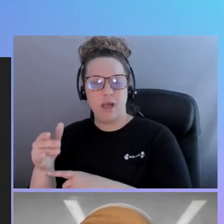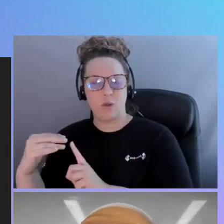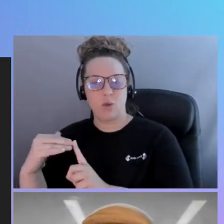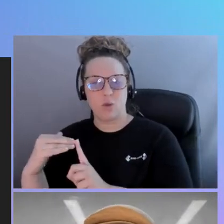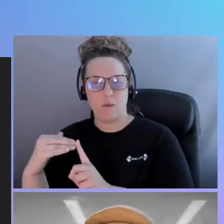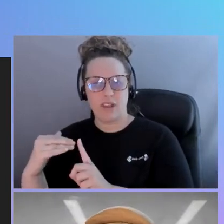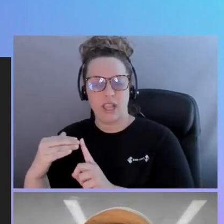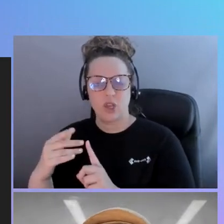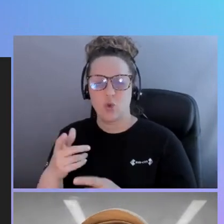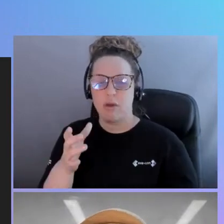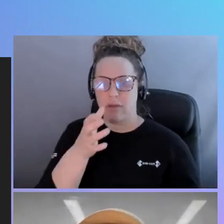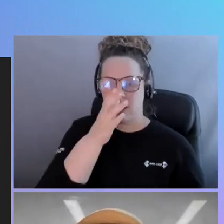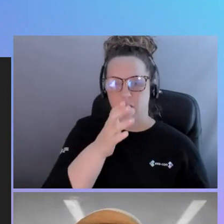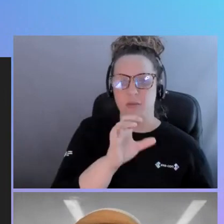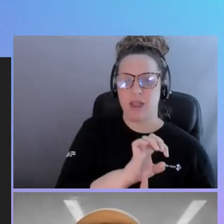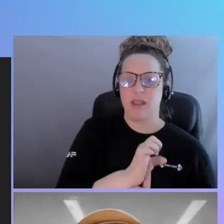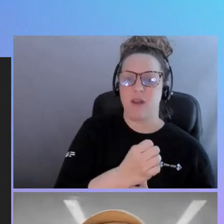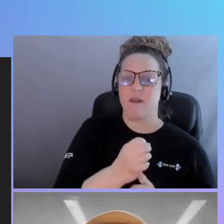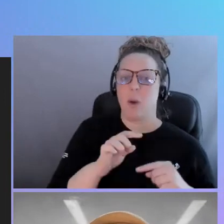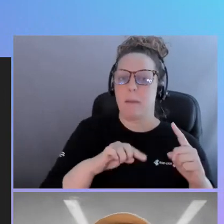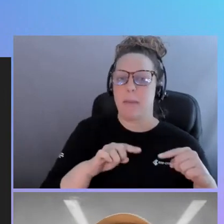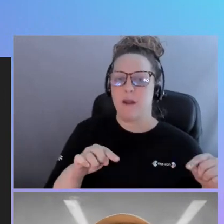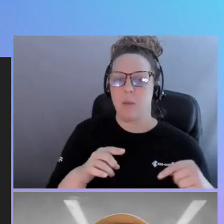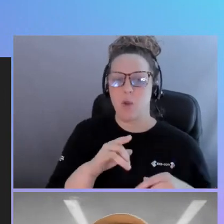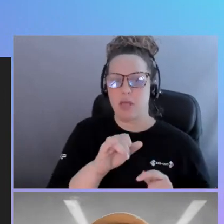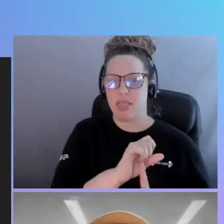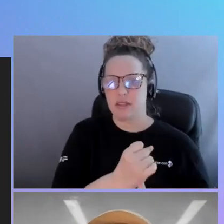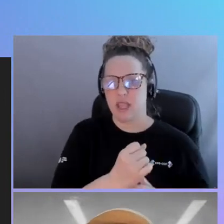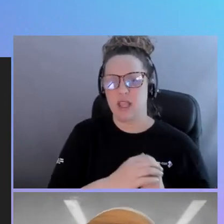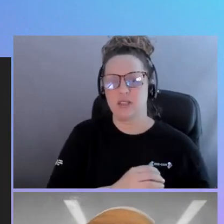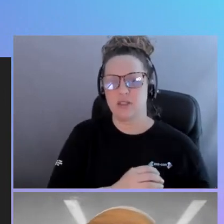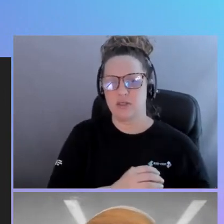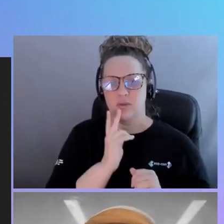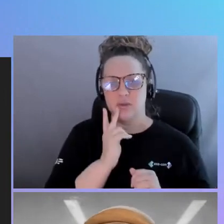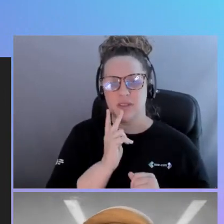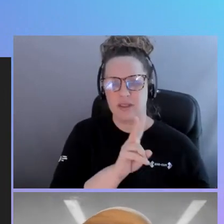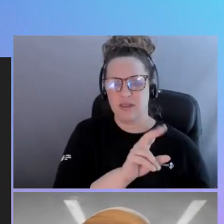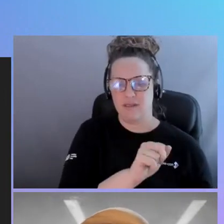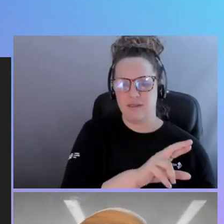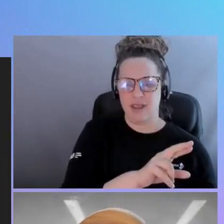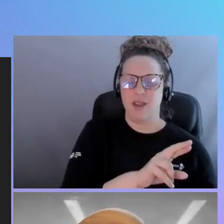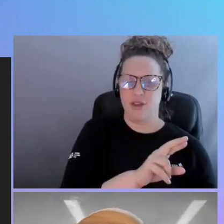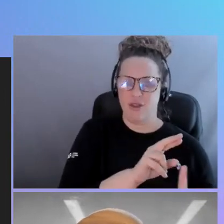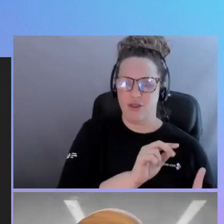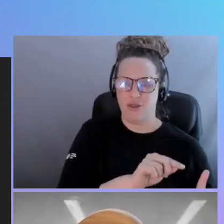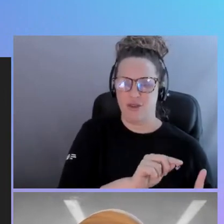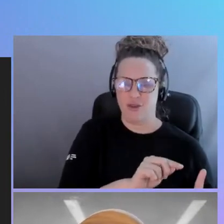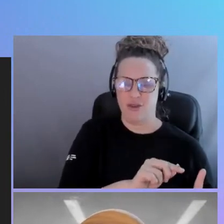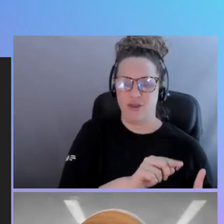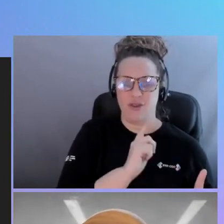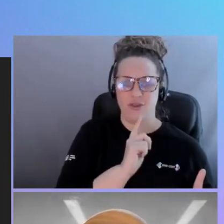the concept of environment variables. So in this case, I'm checking if the horizontal size class